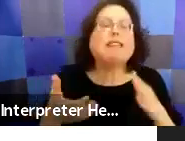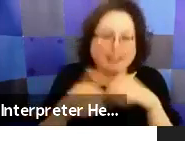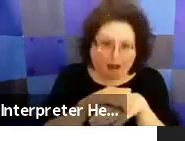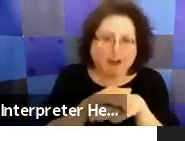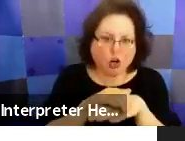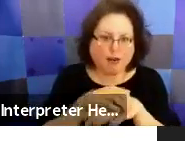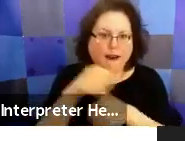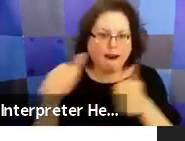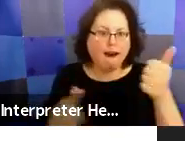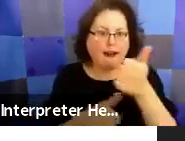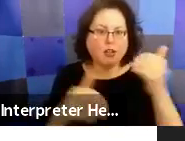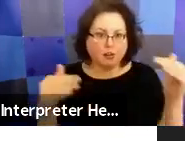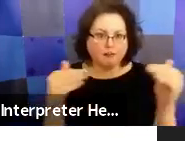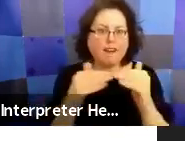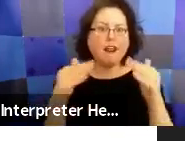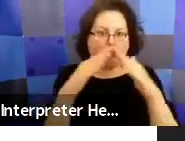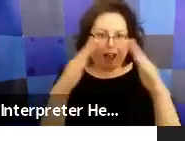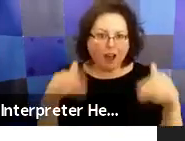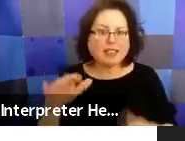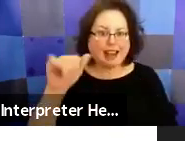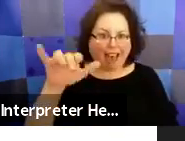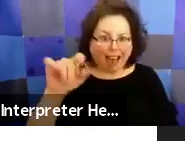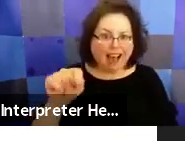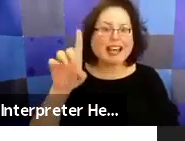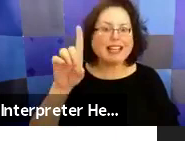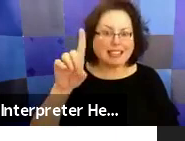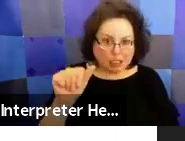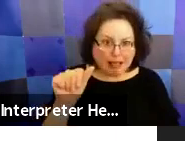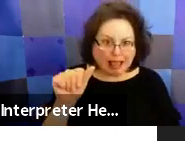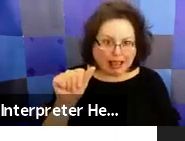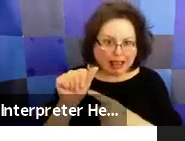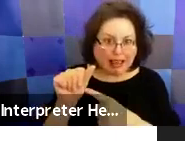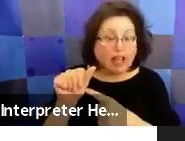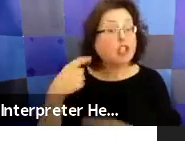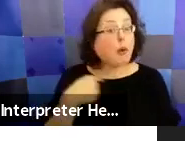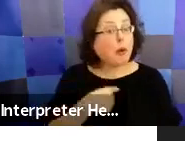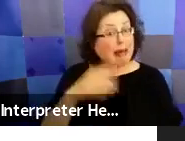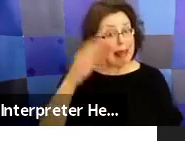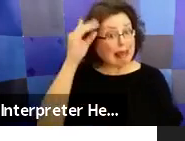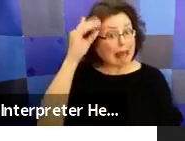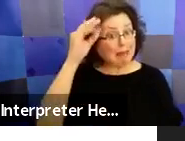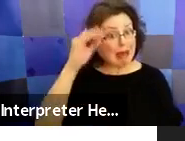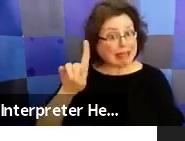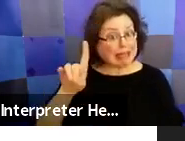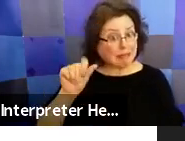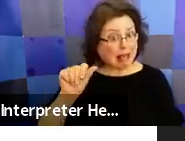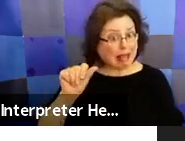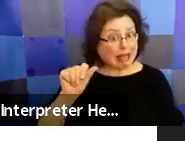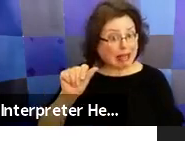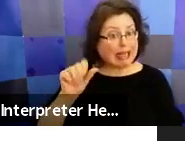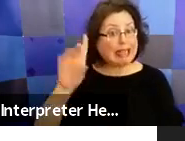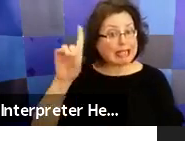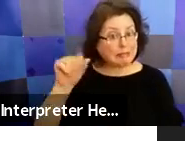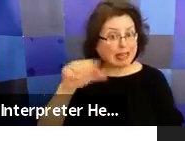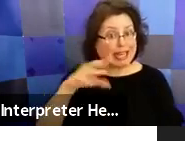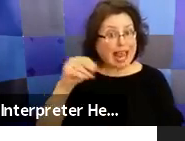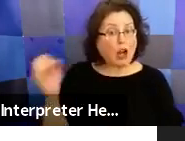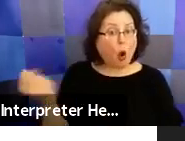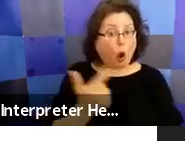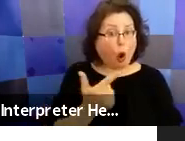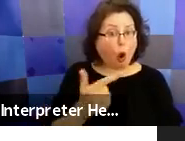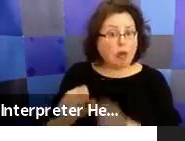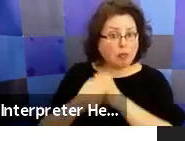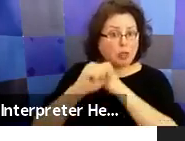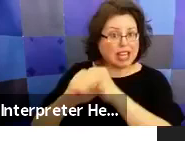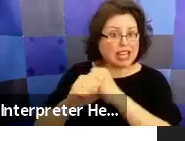the Fair Housing Act as a disability. And so when we consider disability and all the protected classes